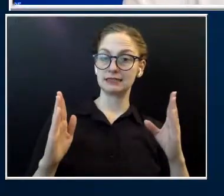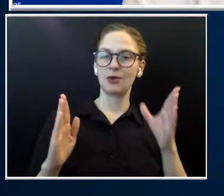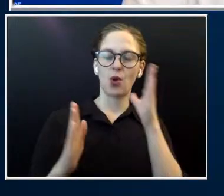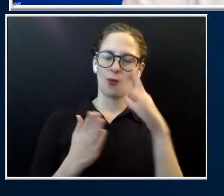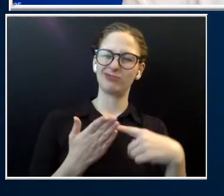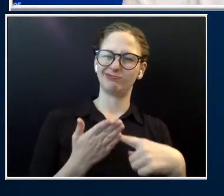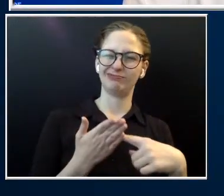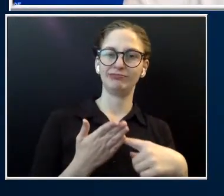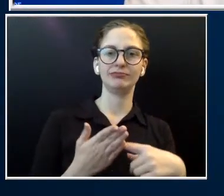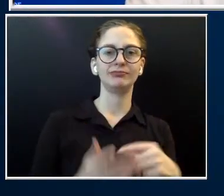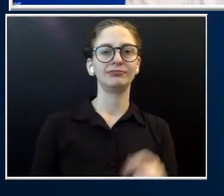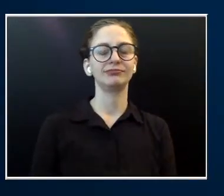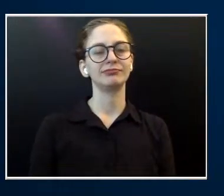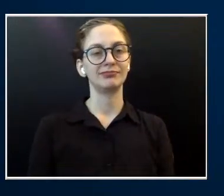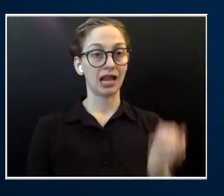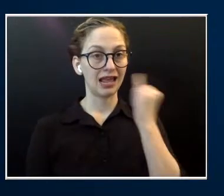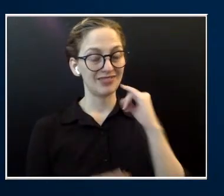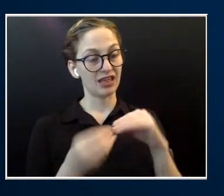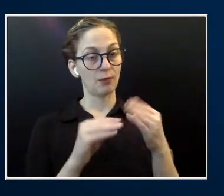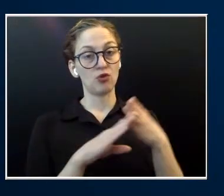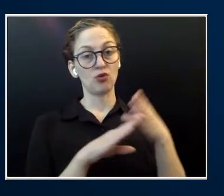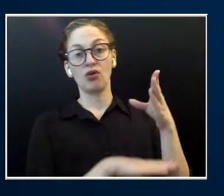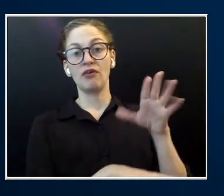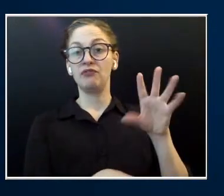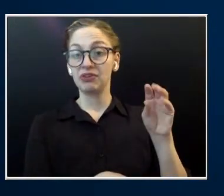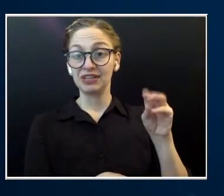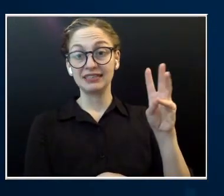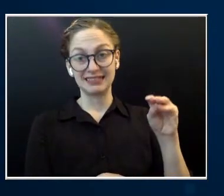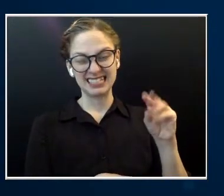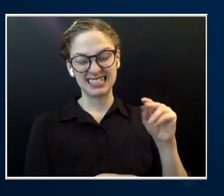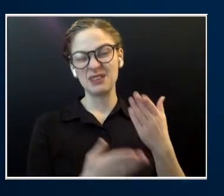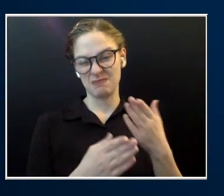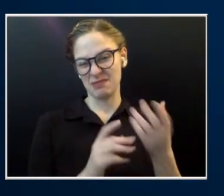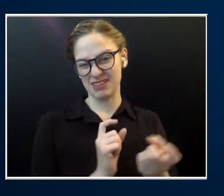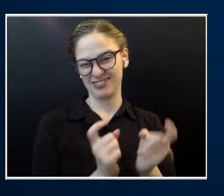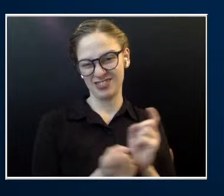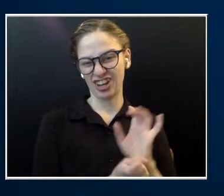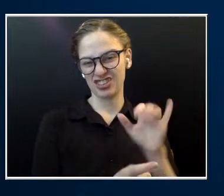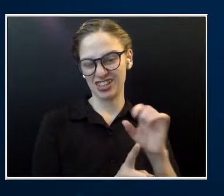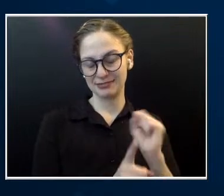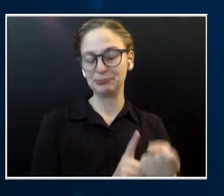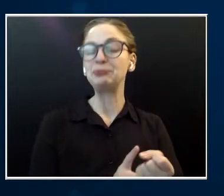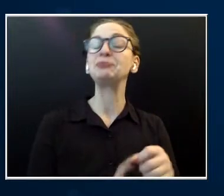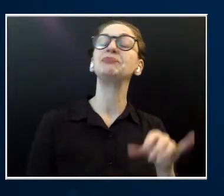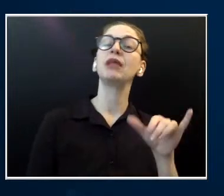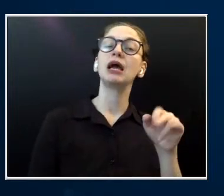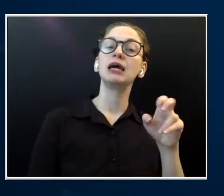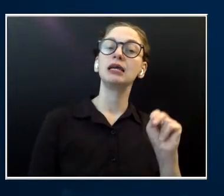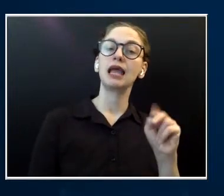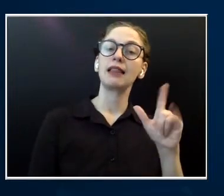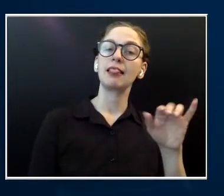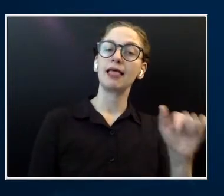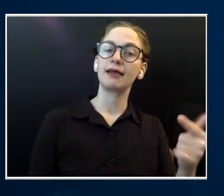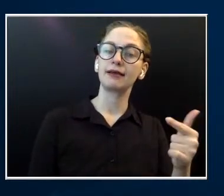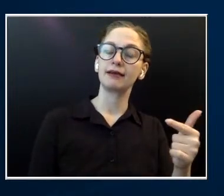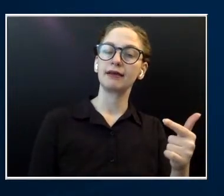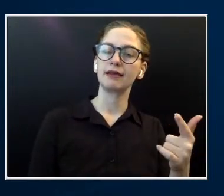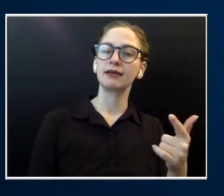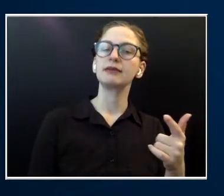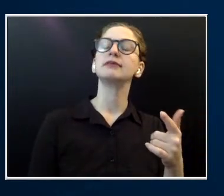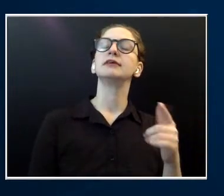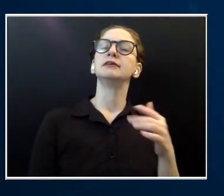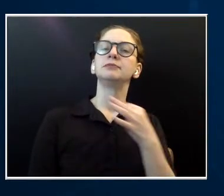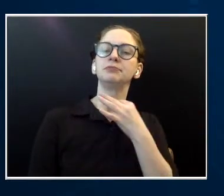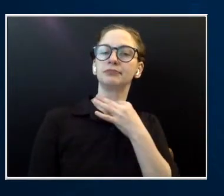different discussion. Jill. Okay, Yin Lang wants to know, we talked about that women who carry the Angelina